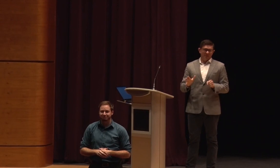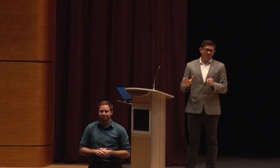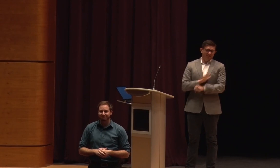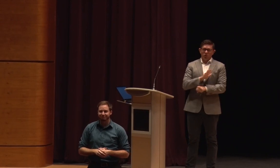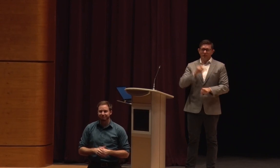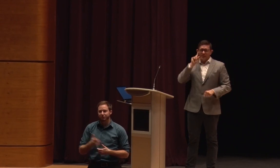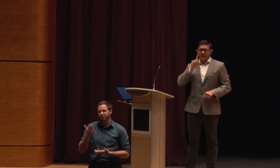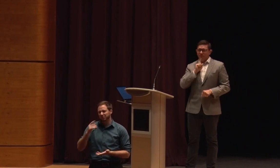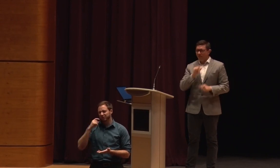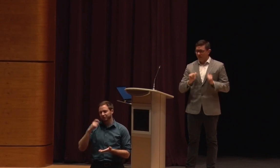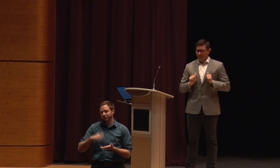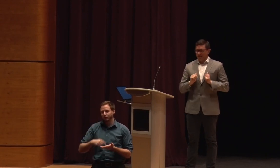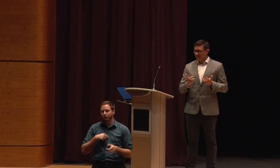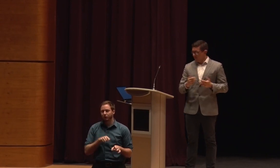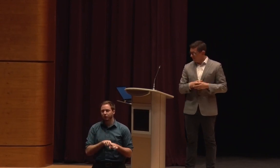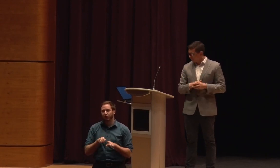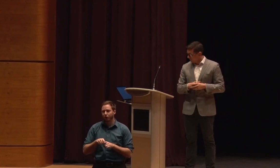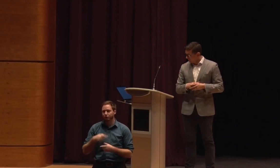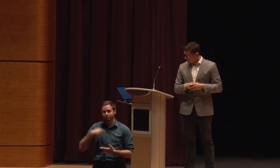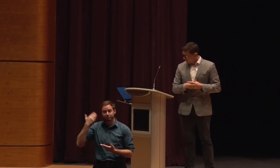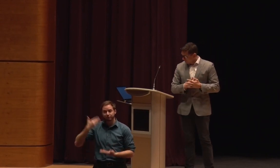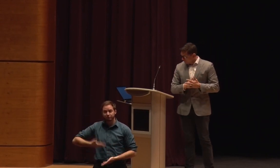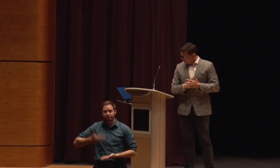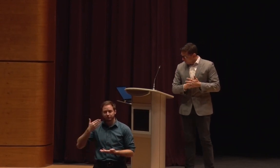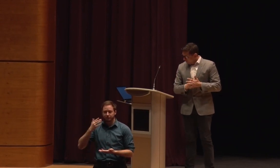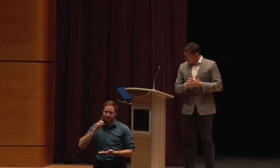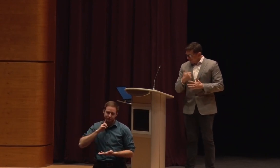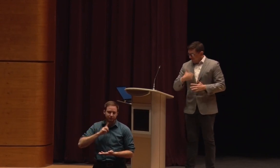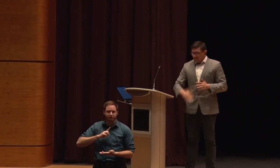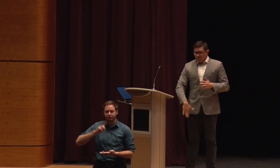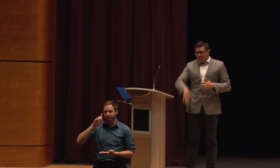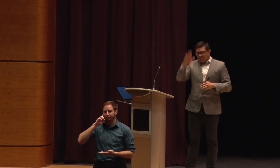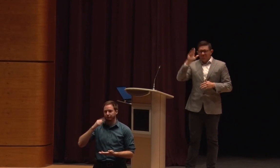If you may have noticed, I also happen to be completely deaf.